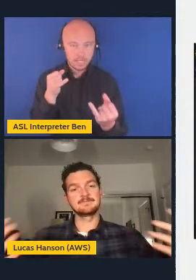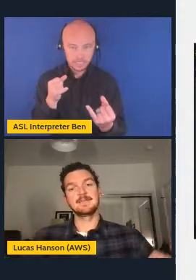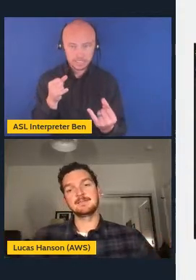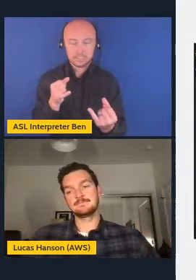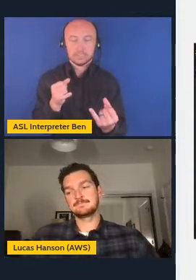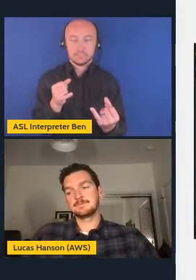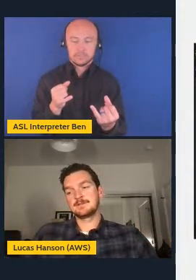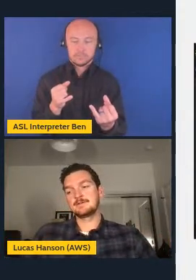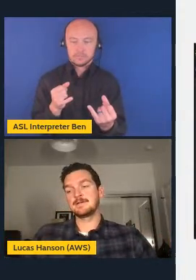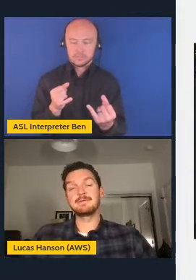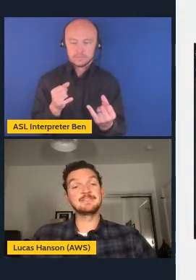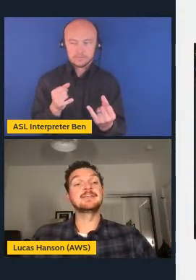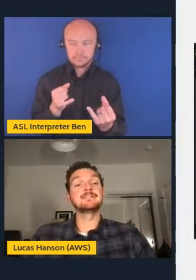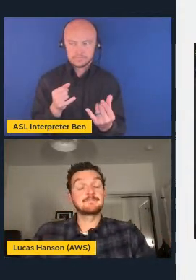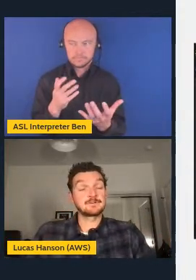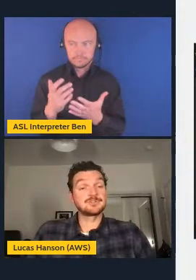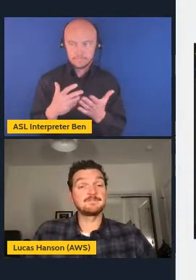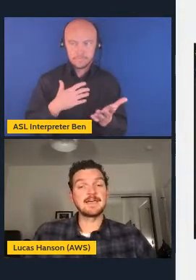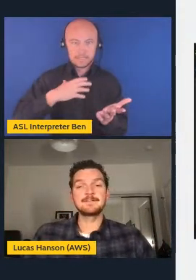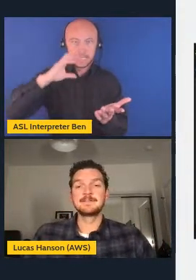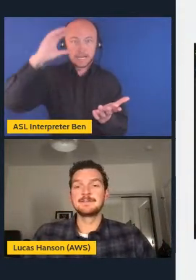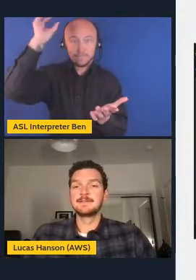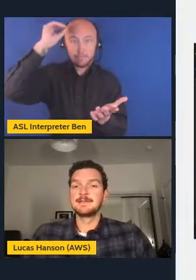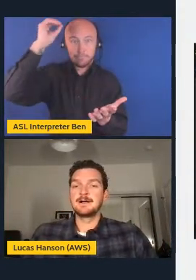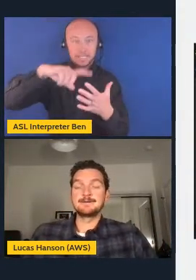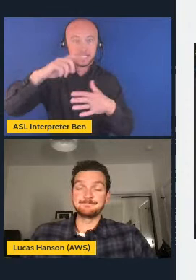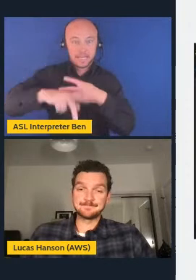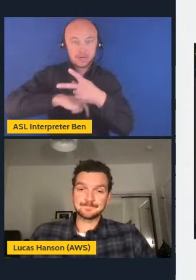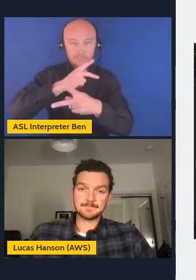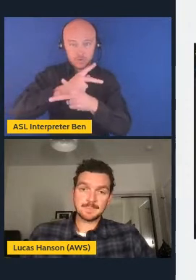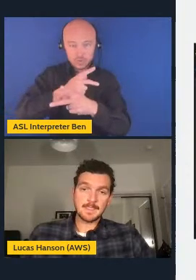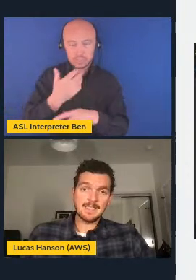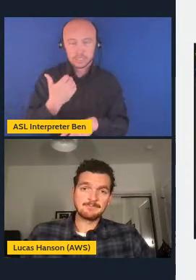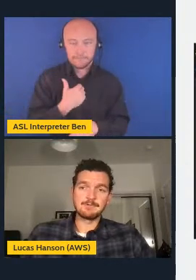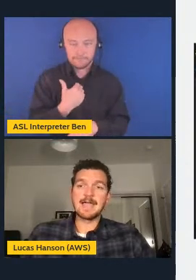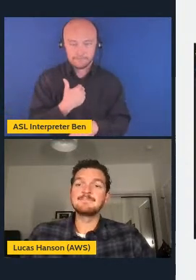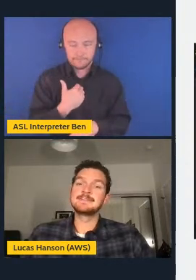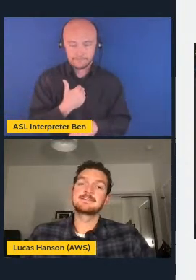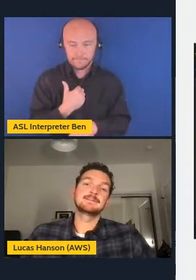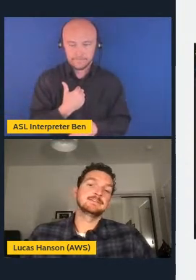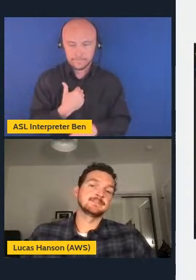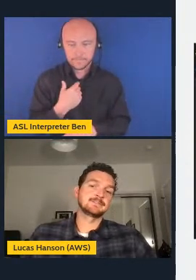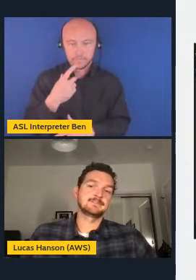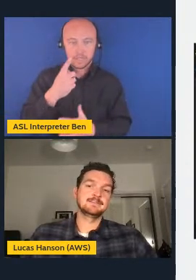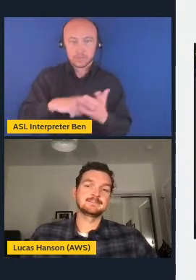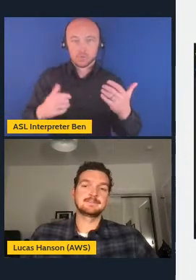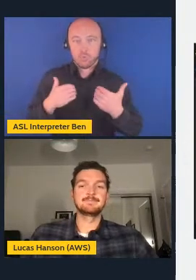a opinionated version of that. And what we have in here